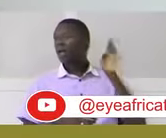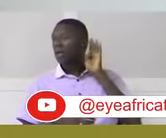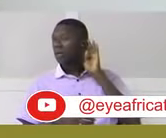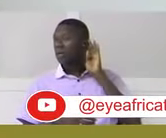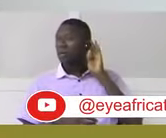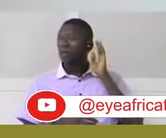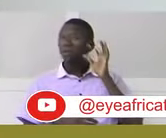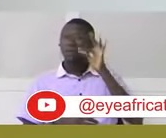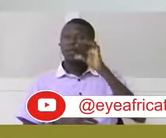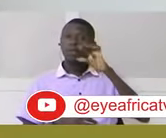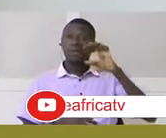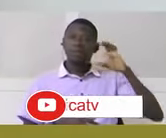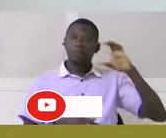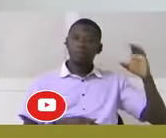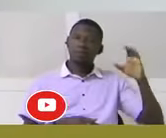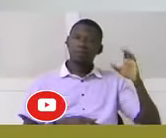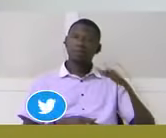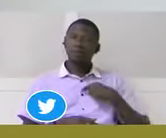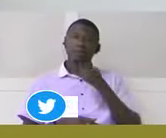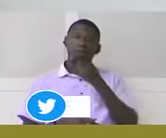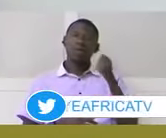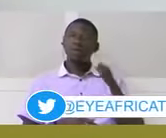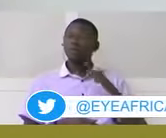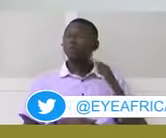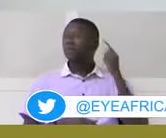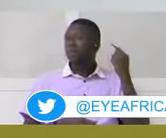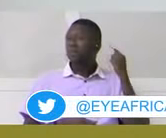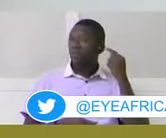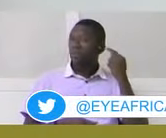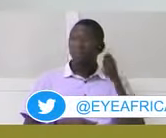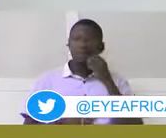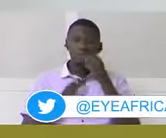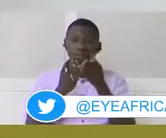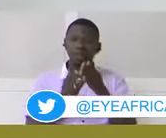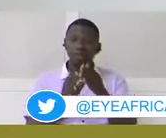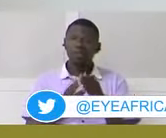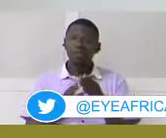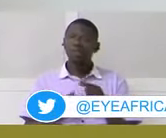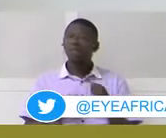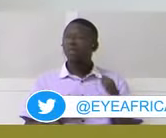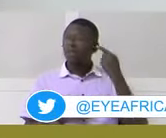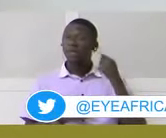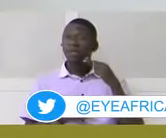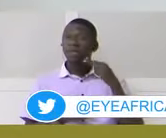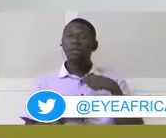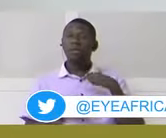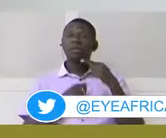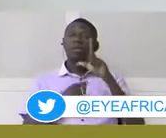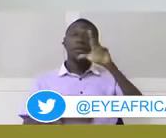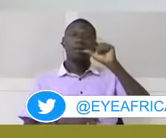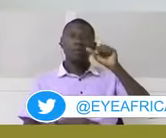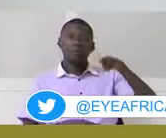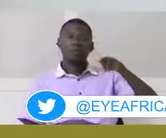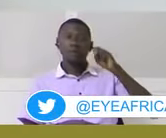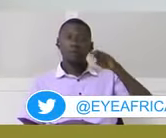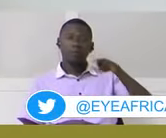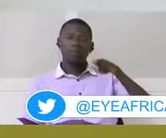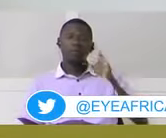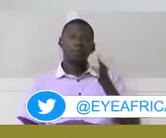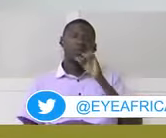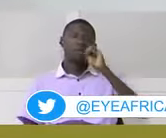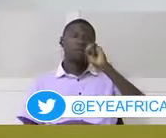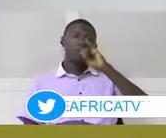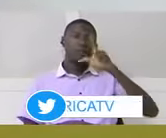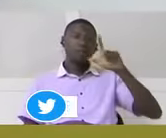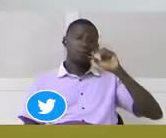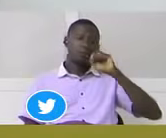them saying that degal guy Lamin Silla last living final testimony ambi. Mu ngewa affaire farafegne affaire how to call it